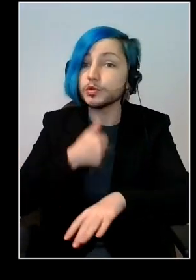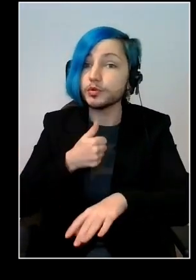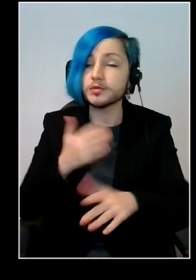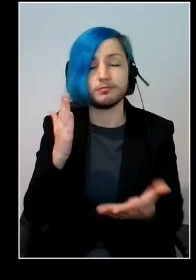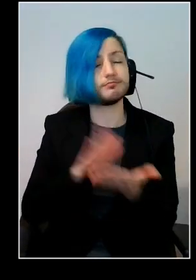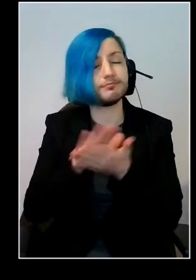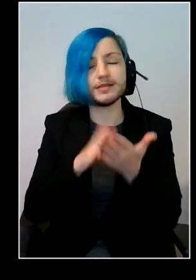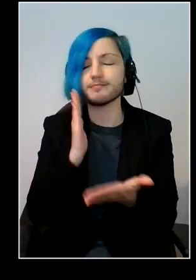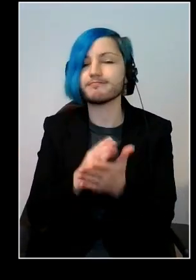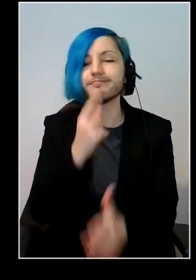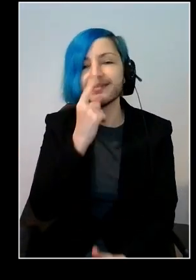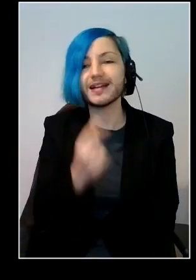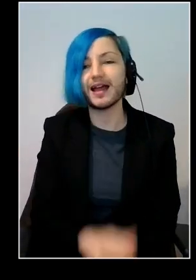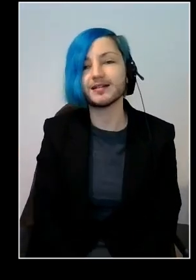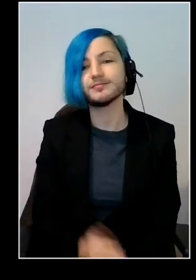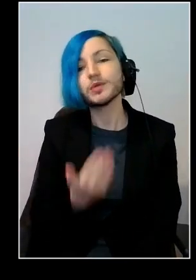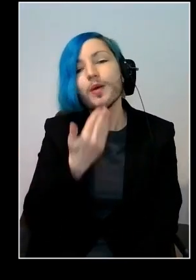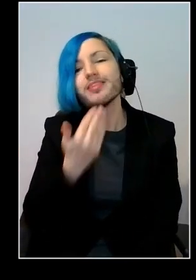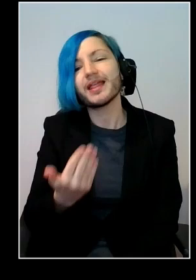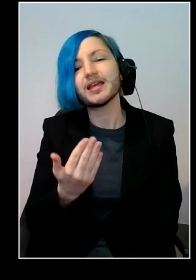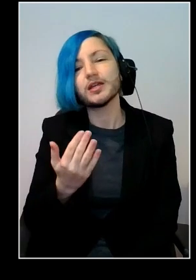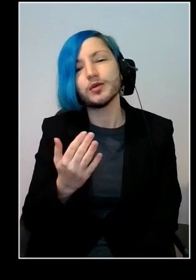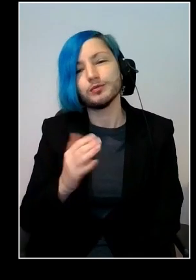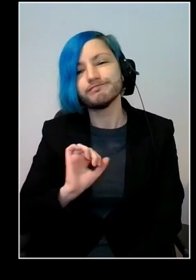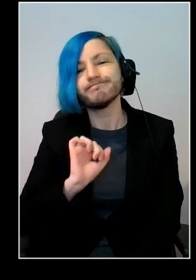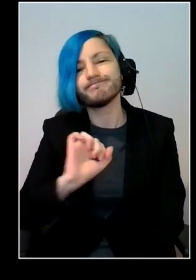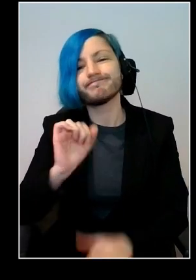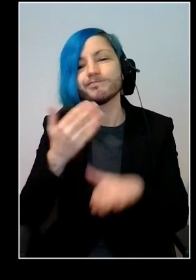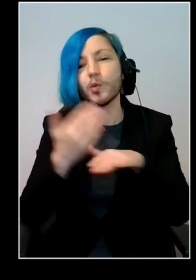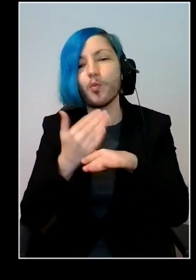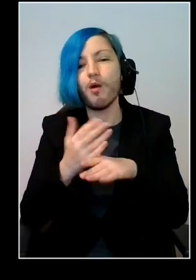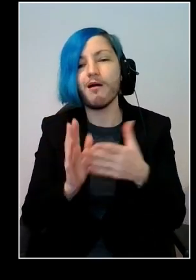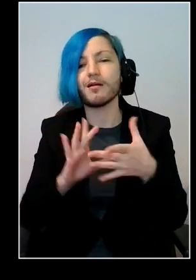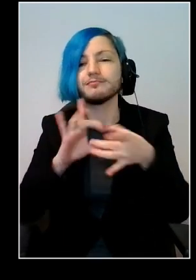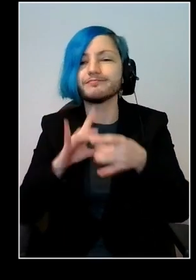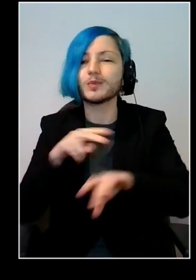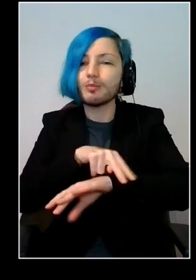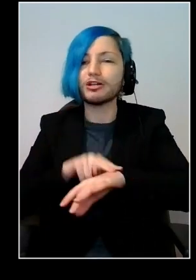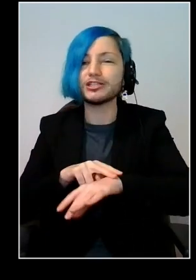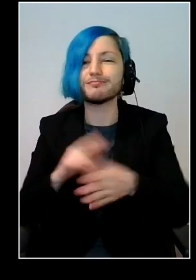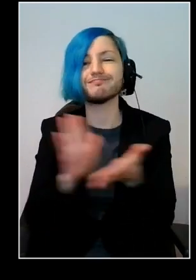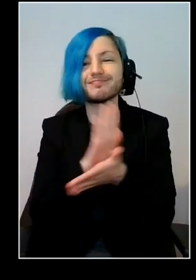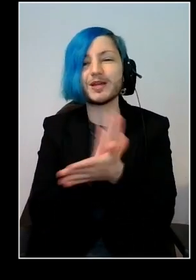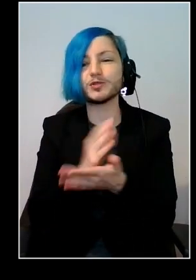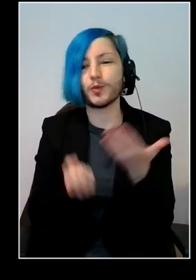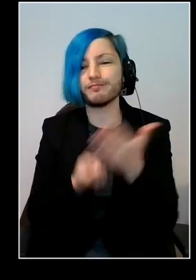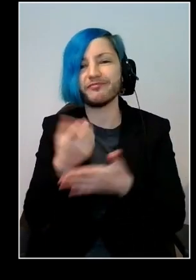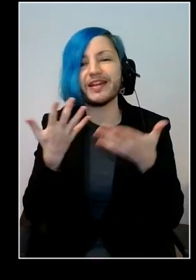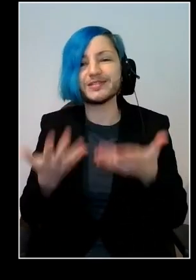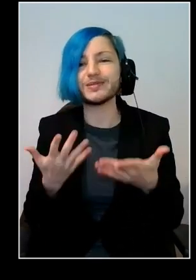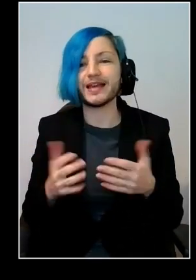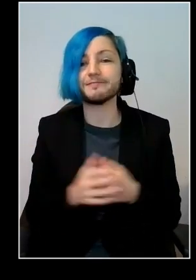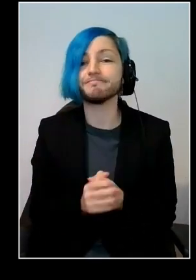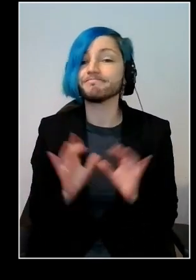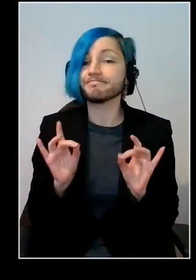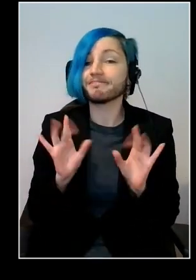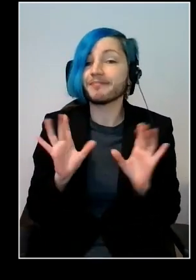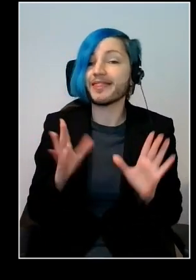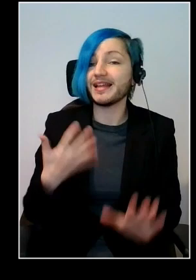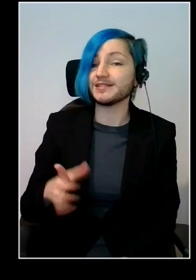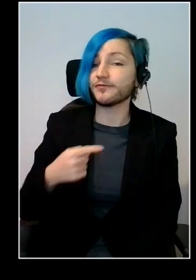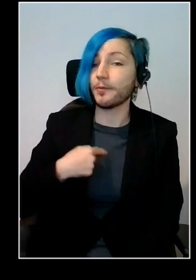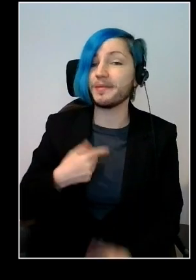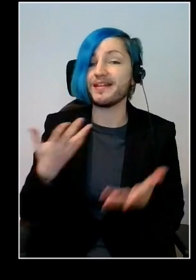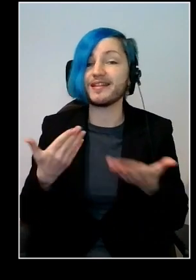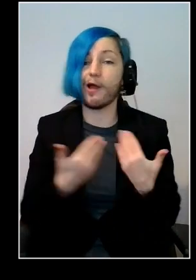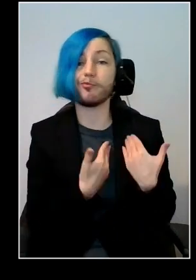for all your work on apprenticeships and enjoy this ceremony. Now, without further ado, I'd like to hand